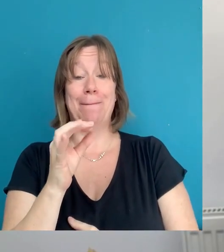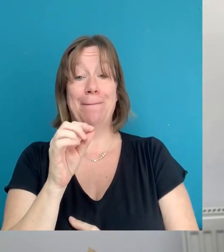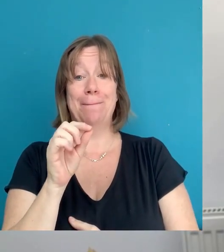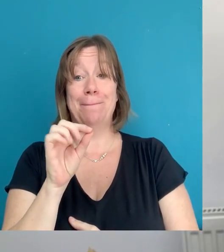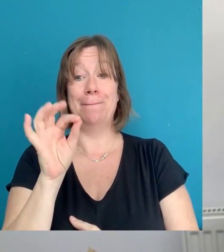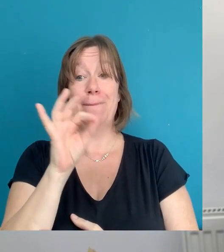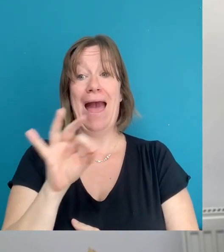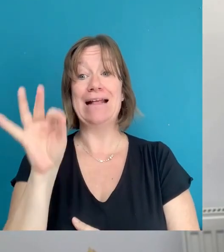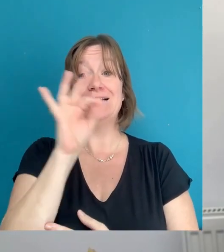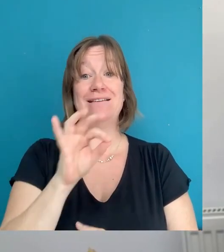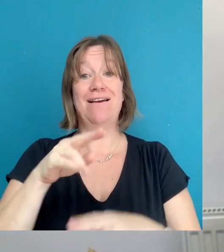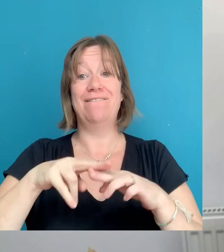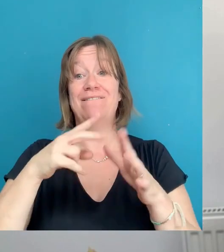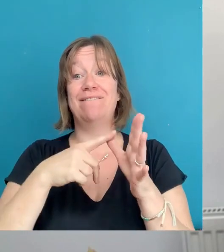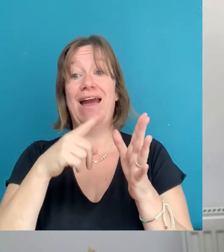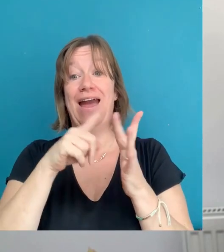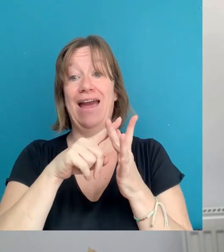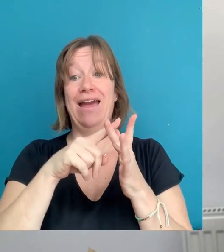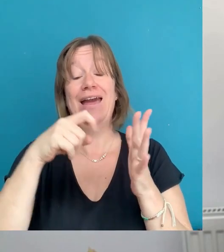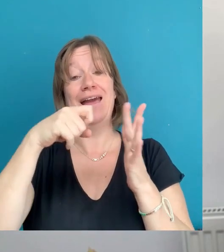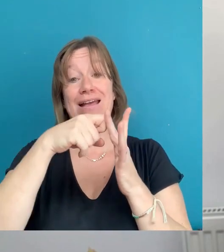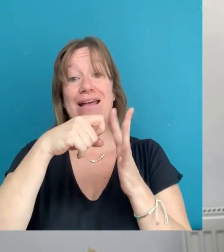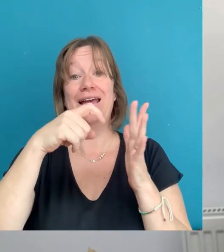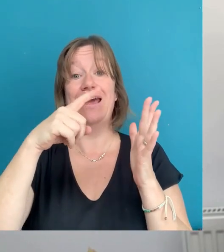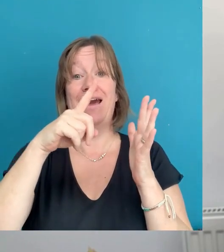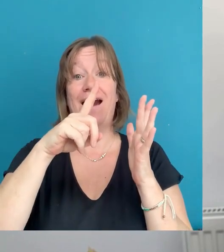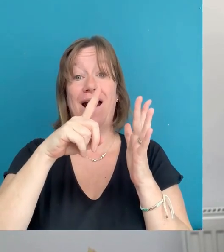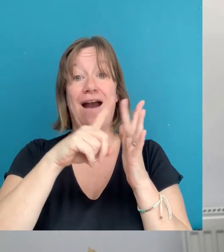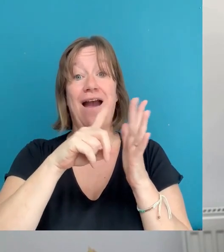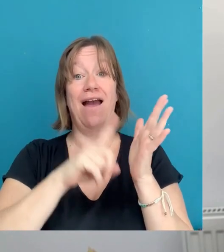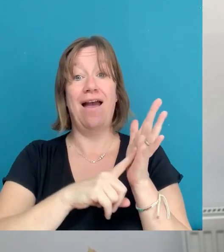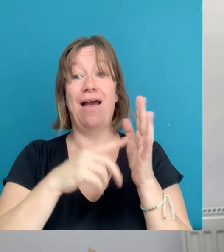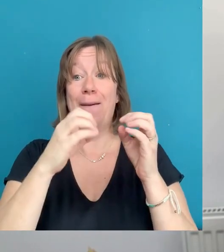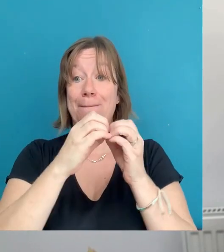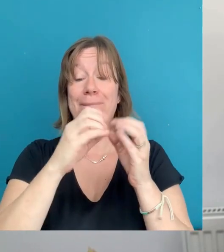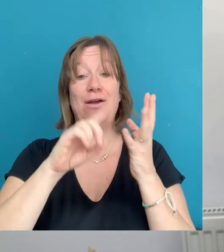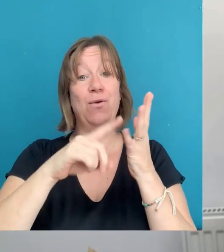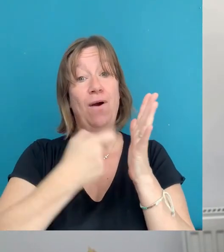me. It's on Instagram at Fae Kilburn, which is